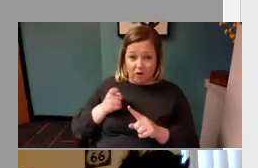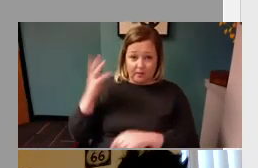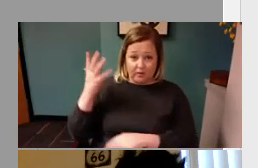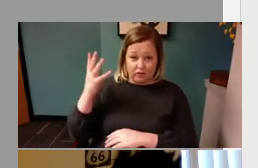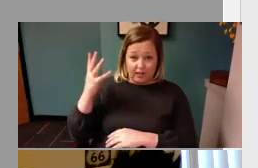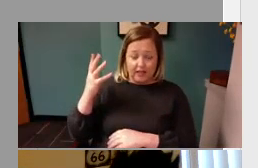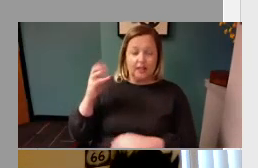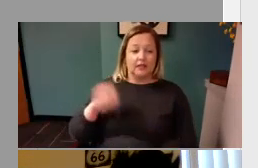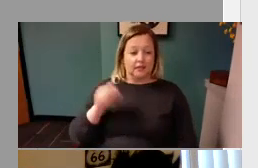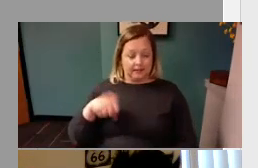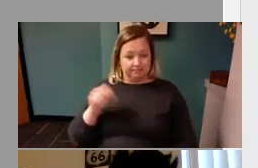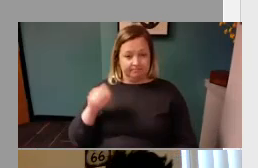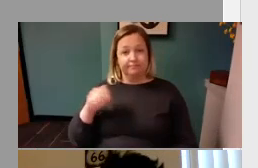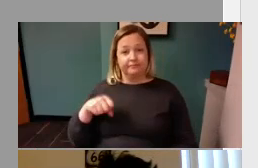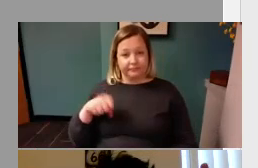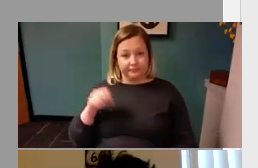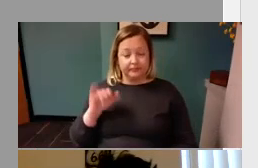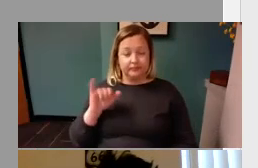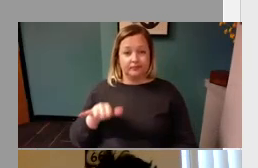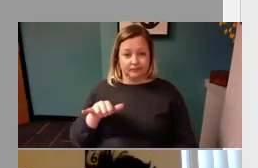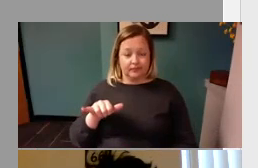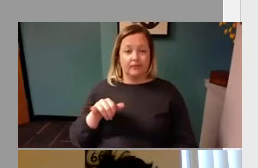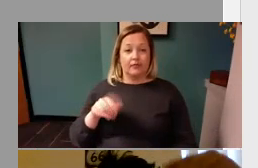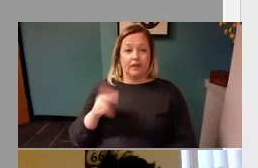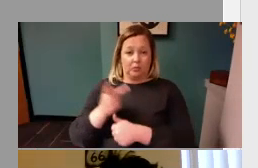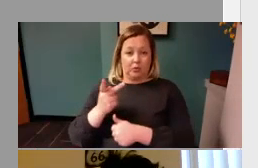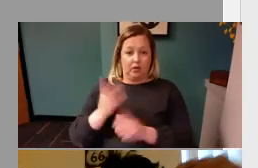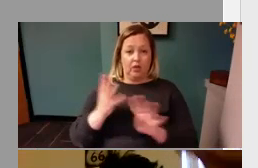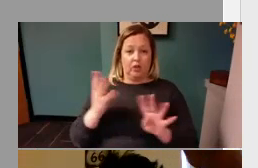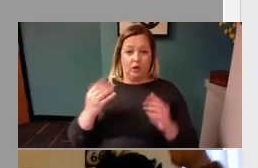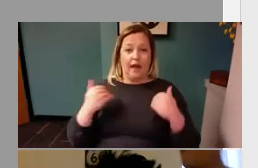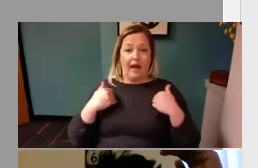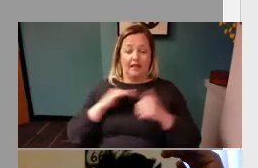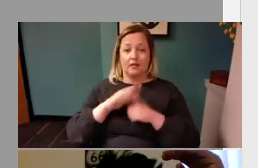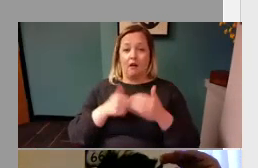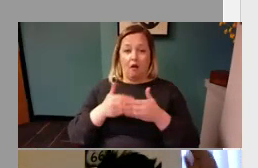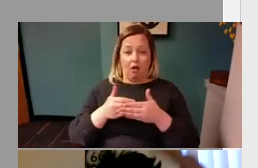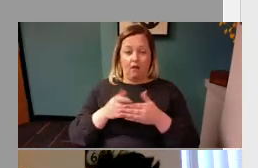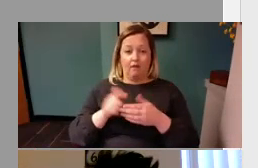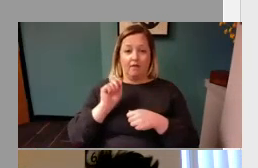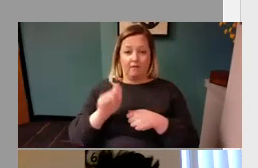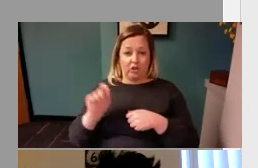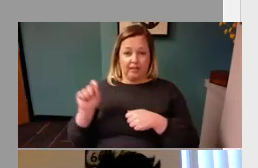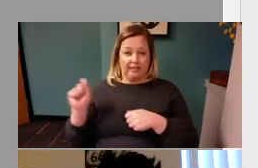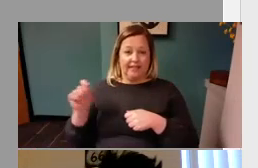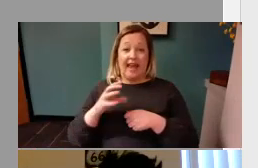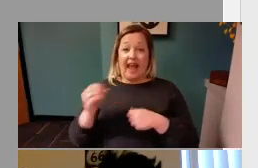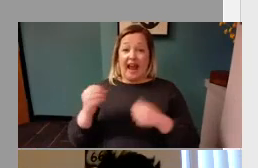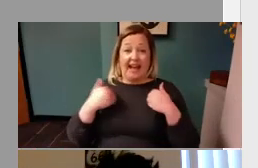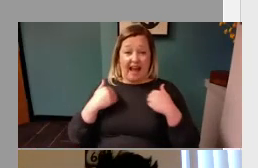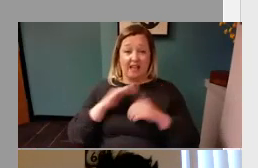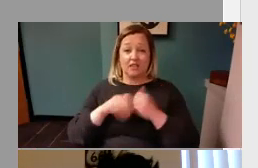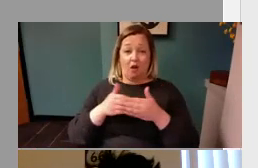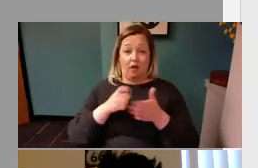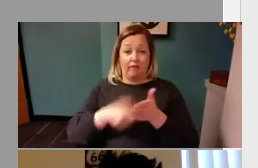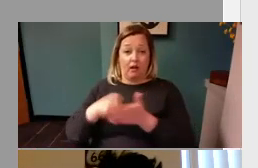what it does. It essentially has all the vertices, and it has the cost to reach all the vertices. Initially, all of those